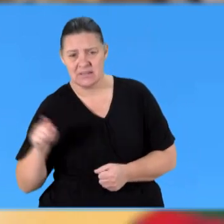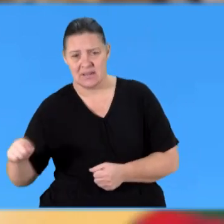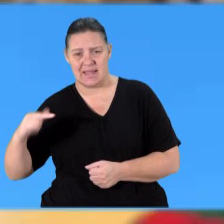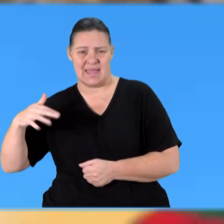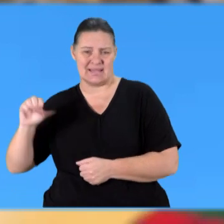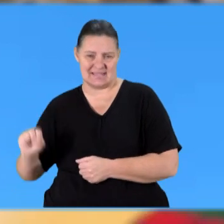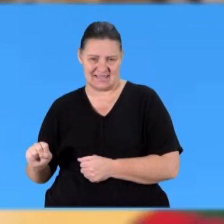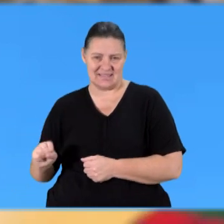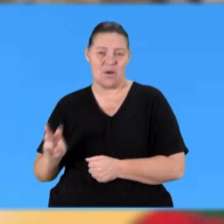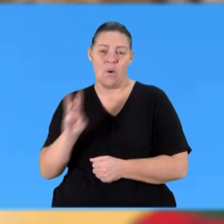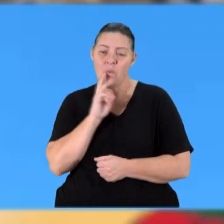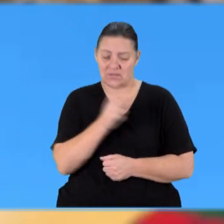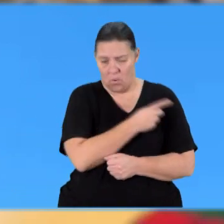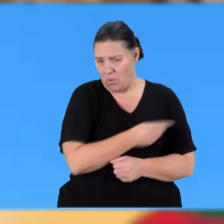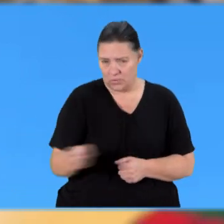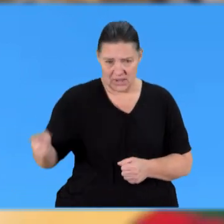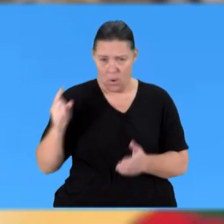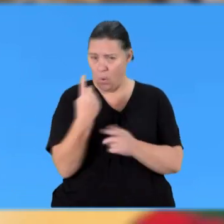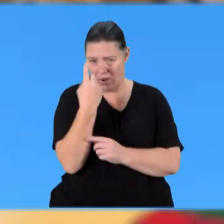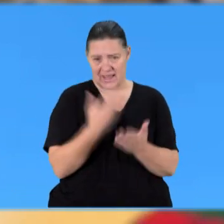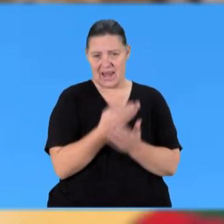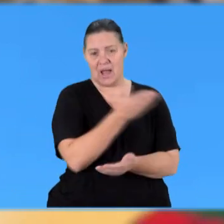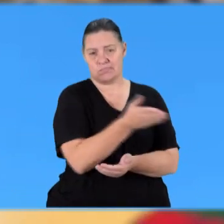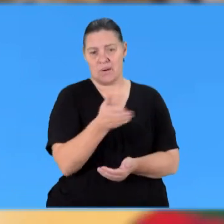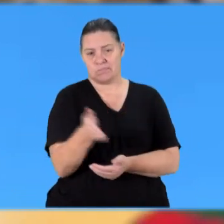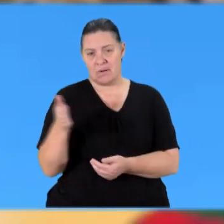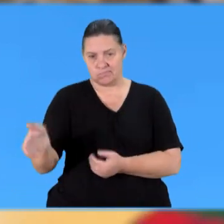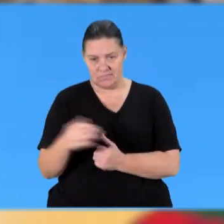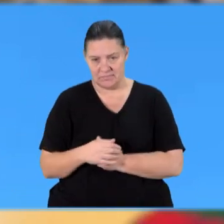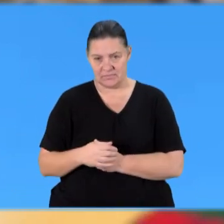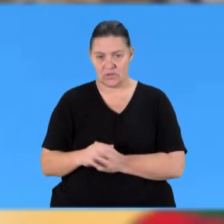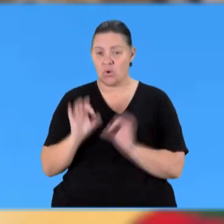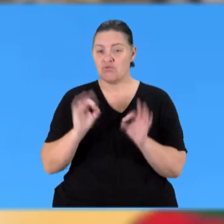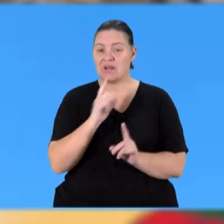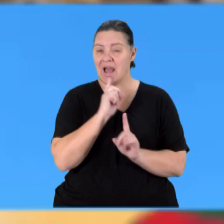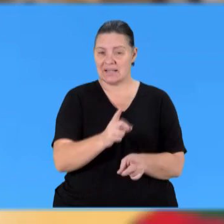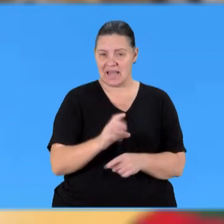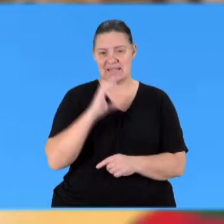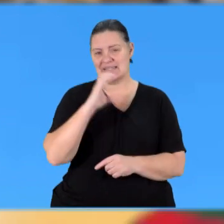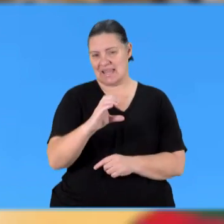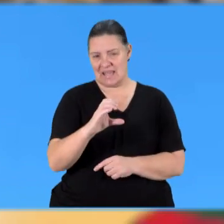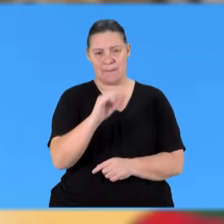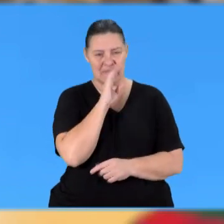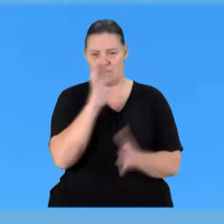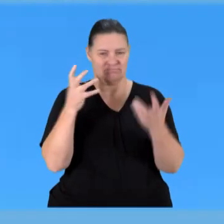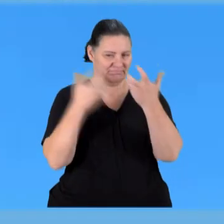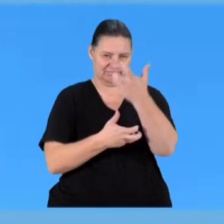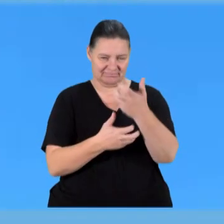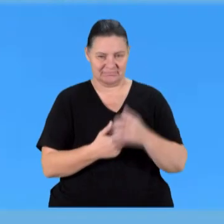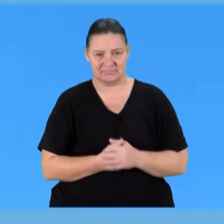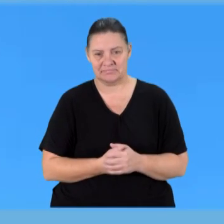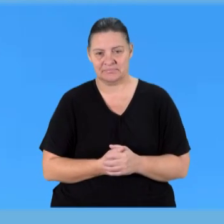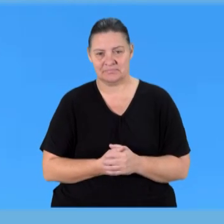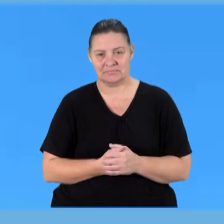that water is the only substance that can exist in all those three states. So the correct answer there is